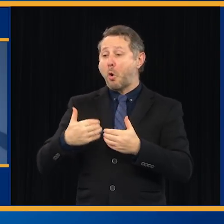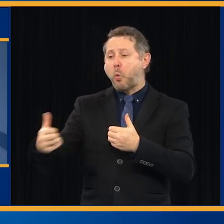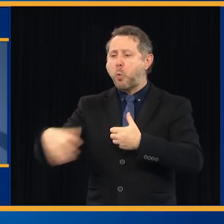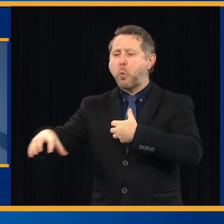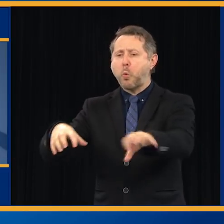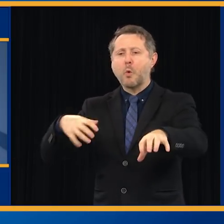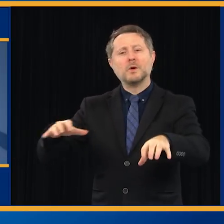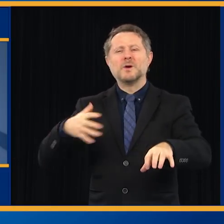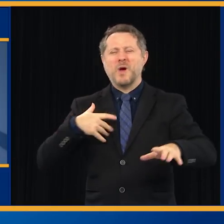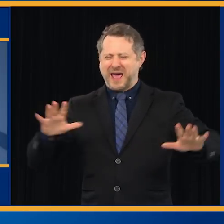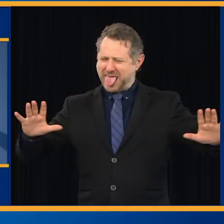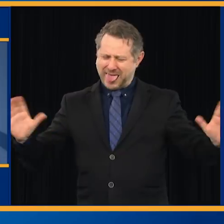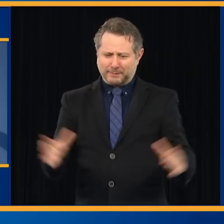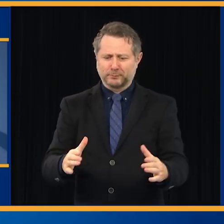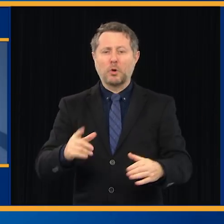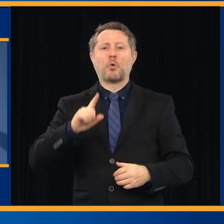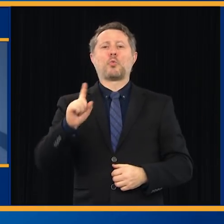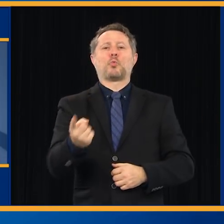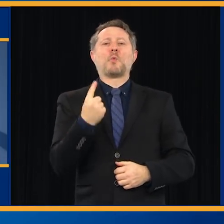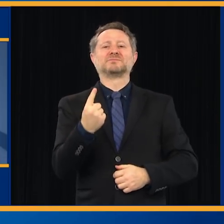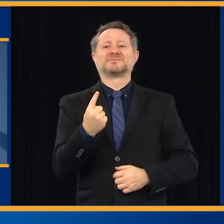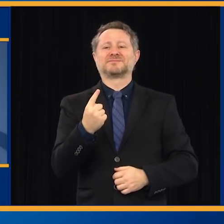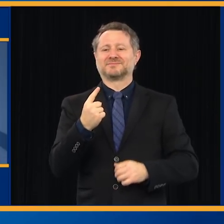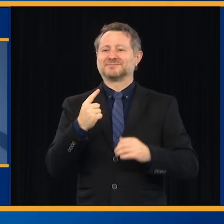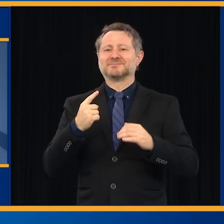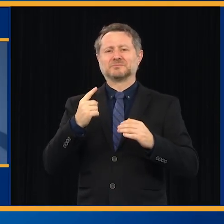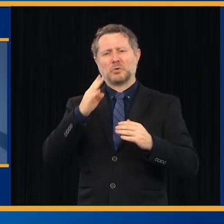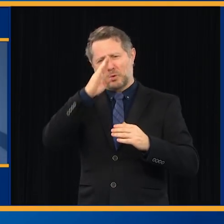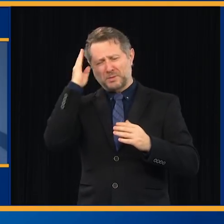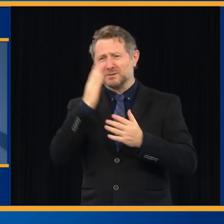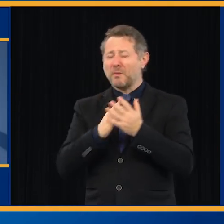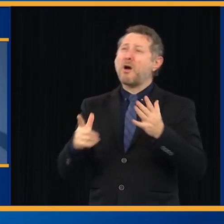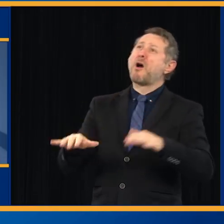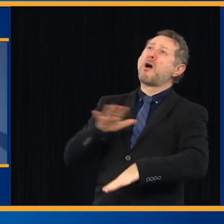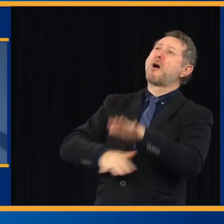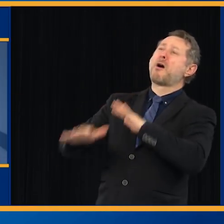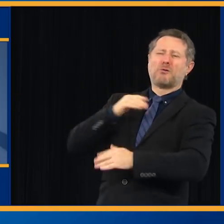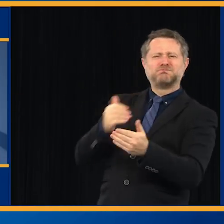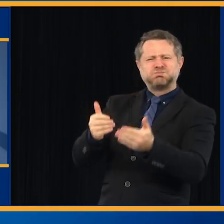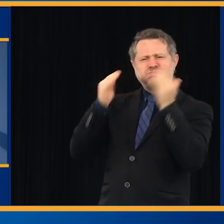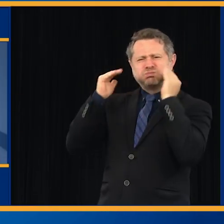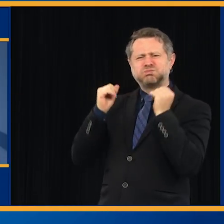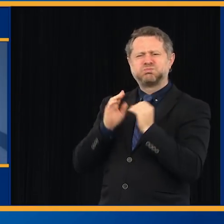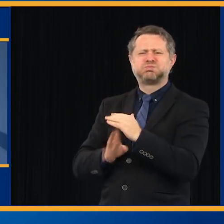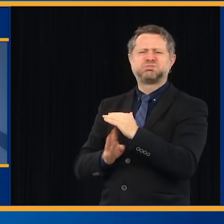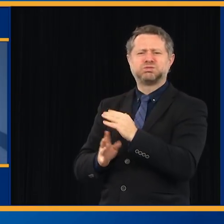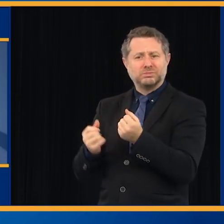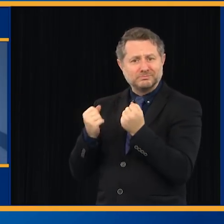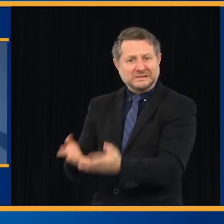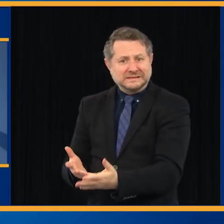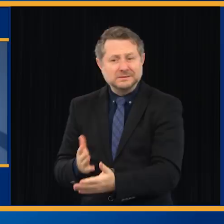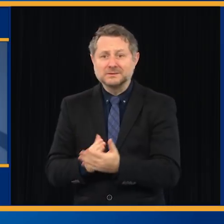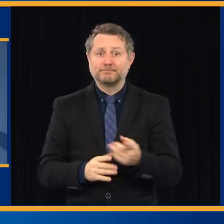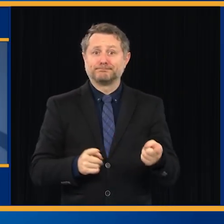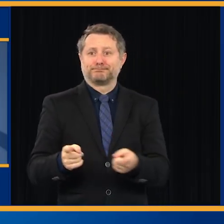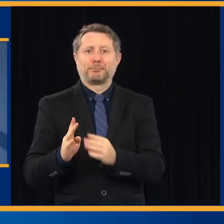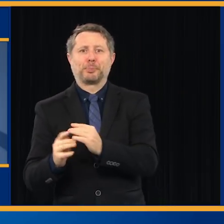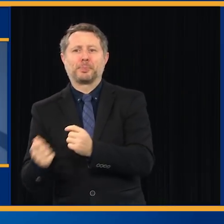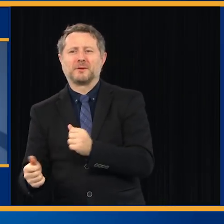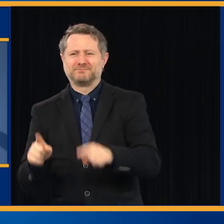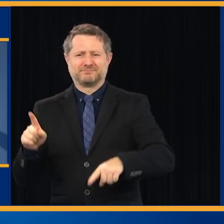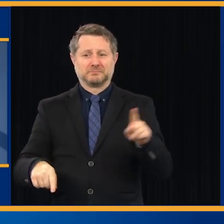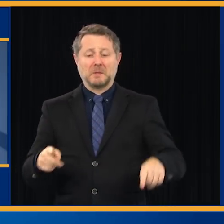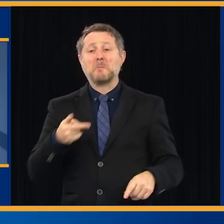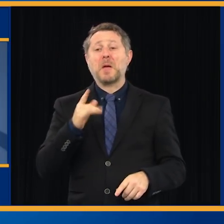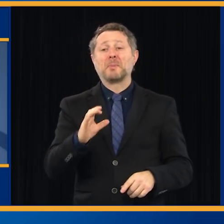because hospitals are getting overwhelmed. Maybe within the public system, they can share